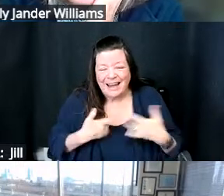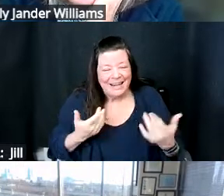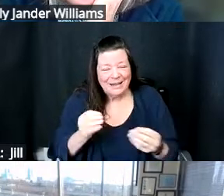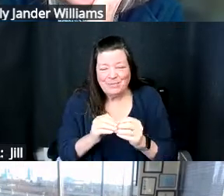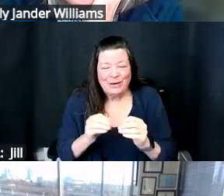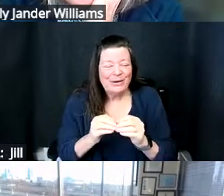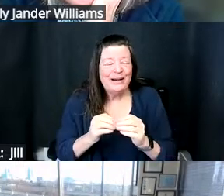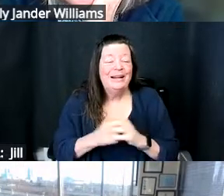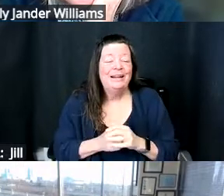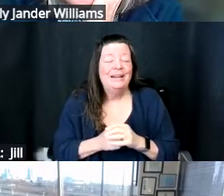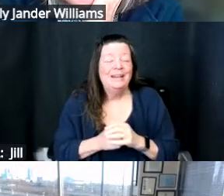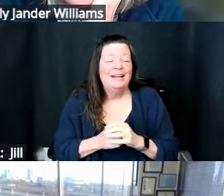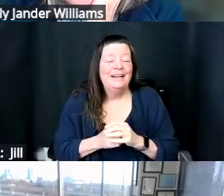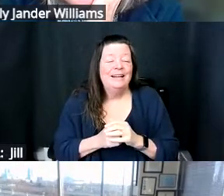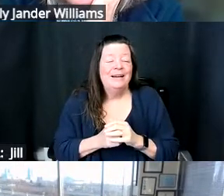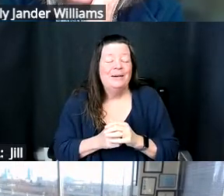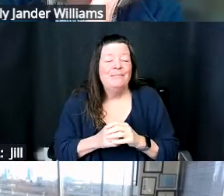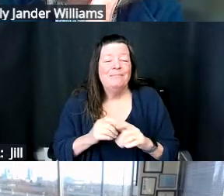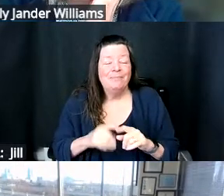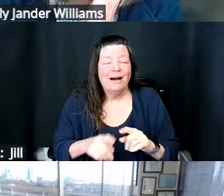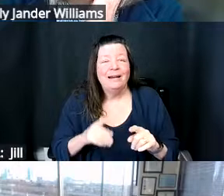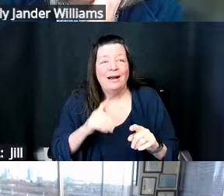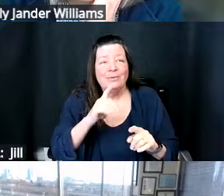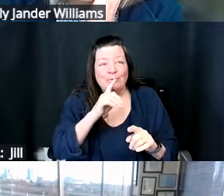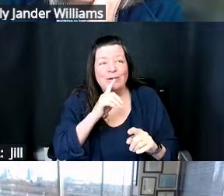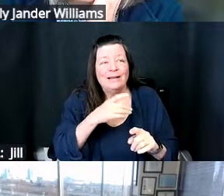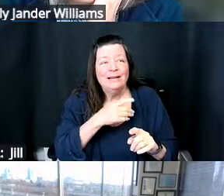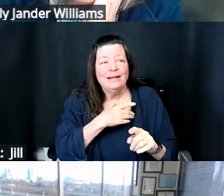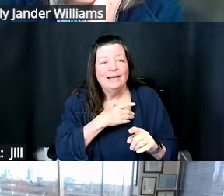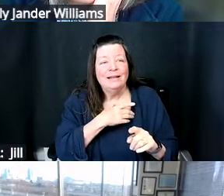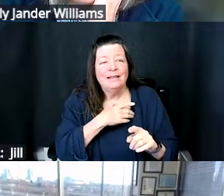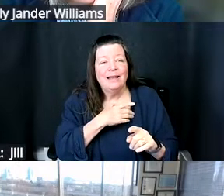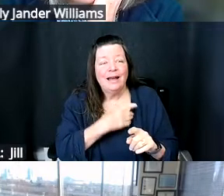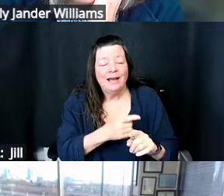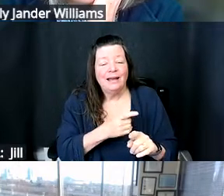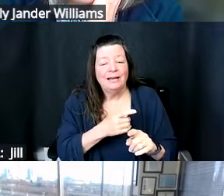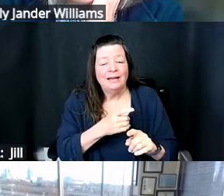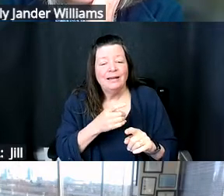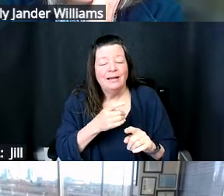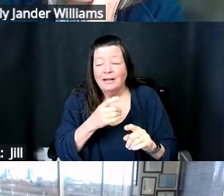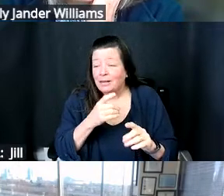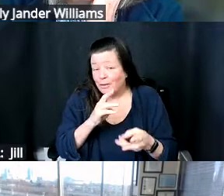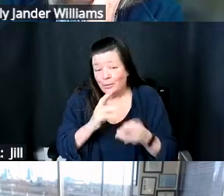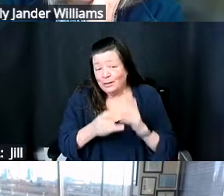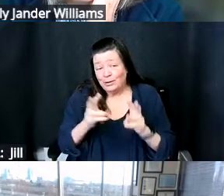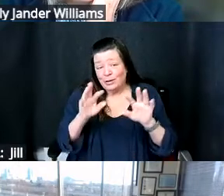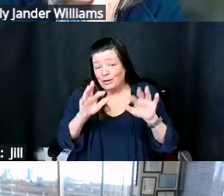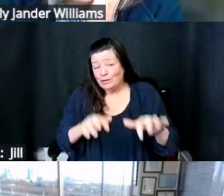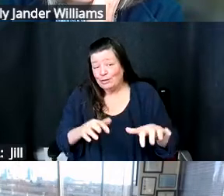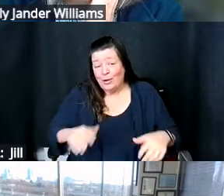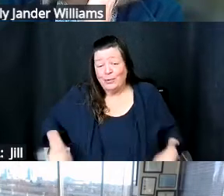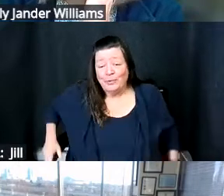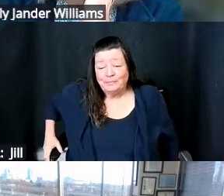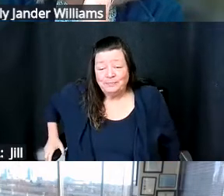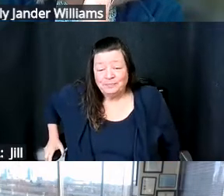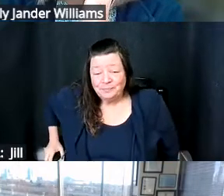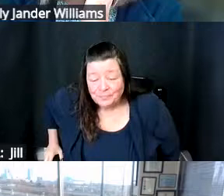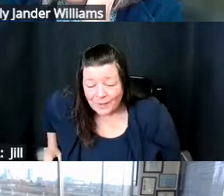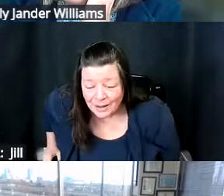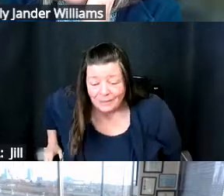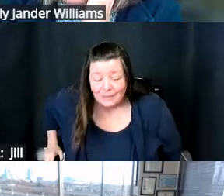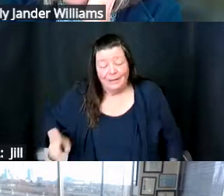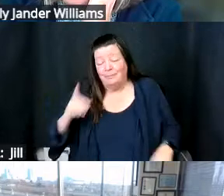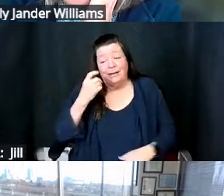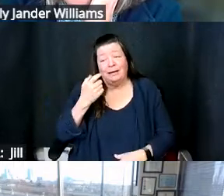I'd probably say I really did like the winters, mostly because that's the only season that